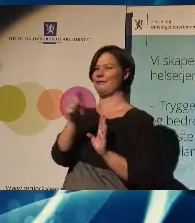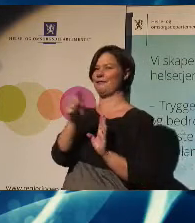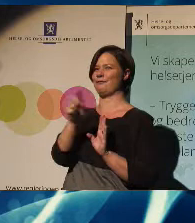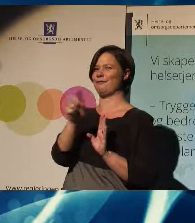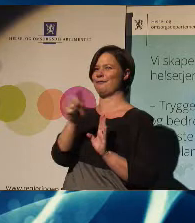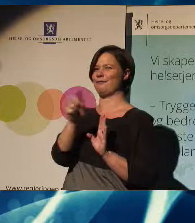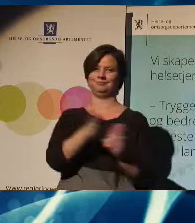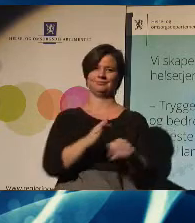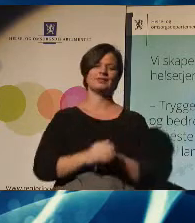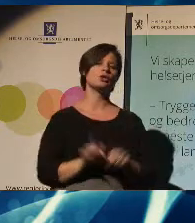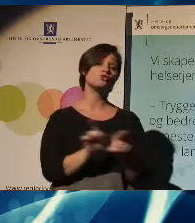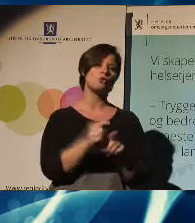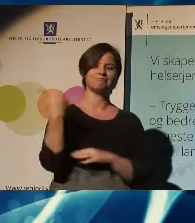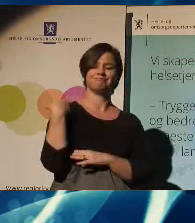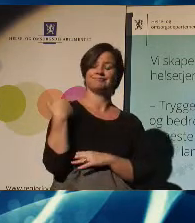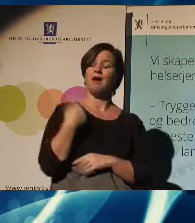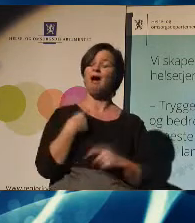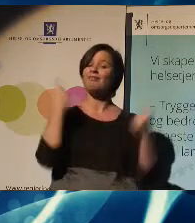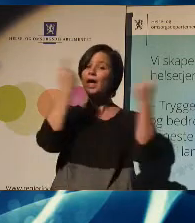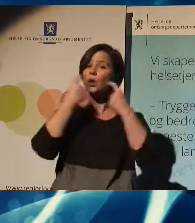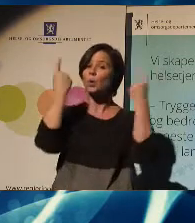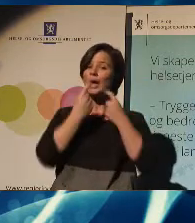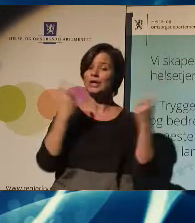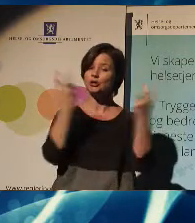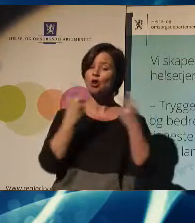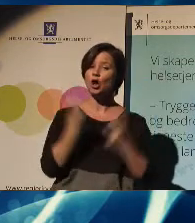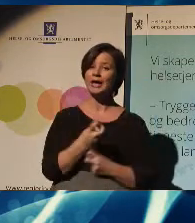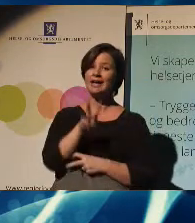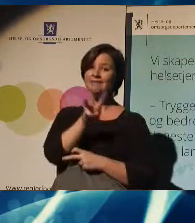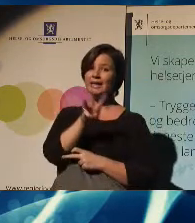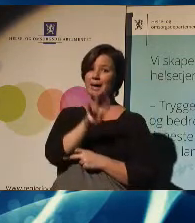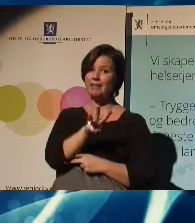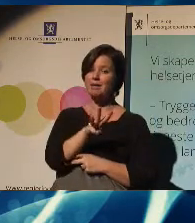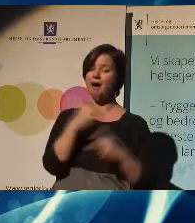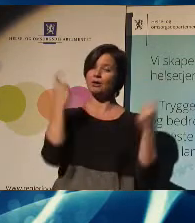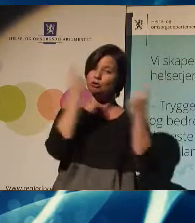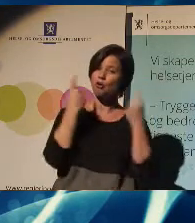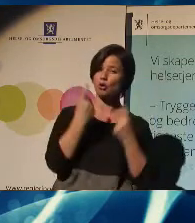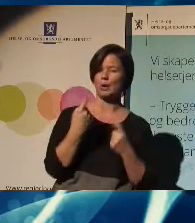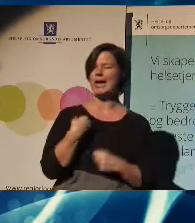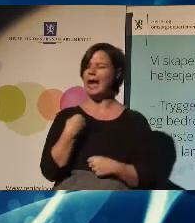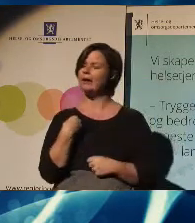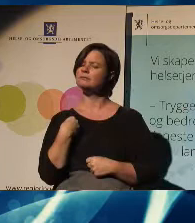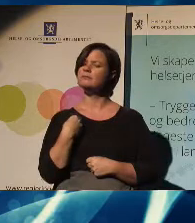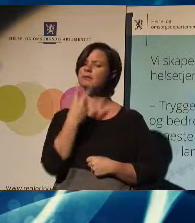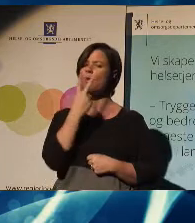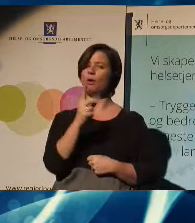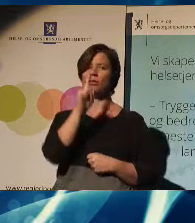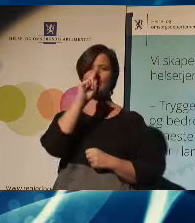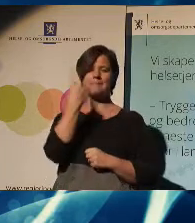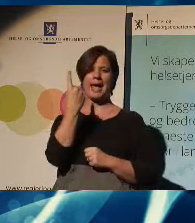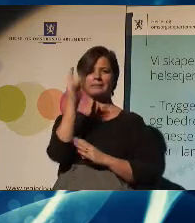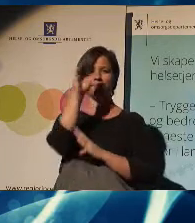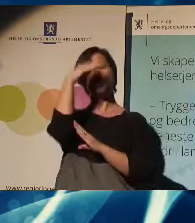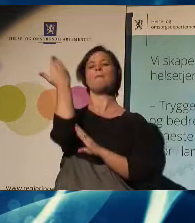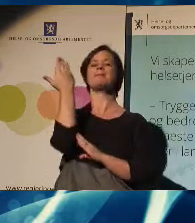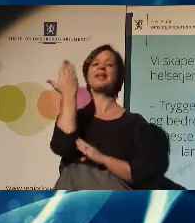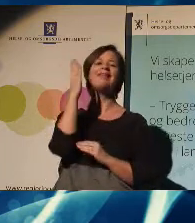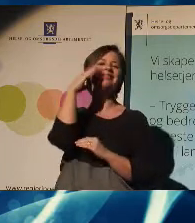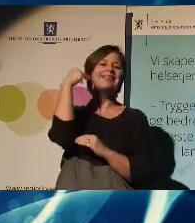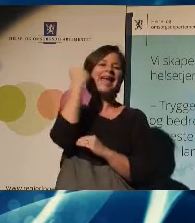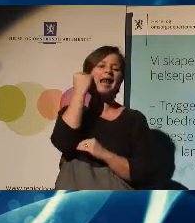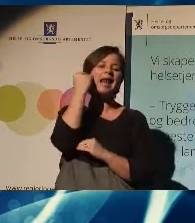doing a Google search and a Wikipedia search, I found out something really interesting. One of the most famous Dutch skaters from the